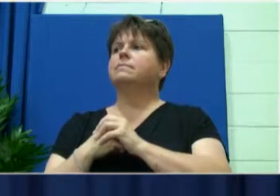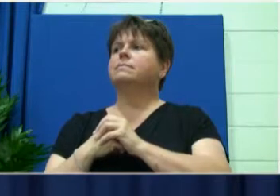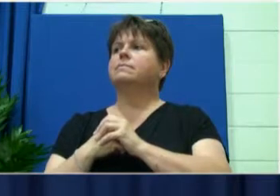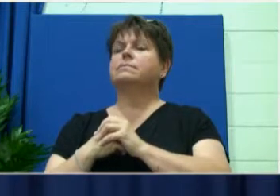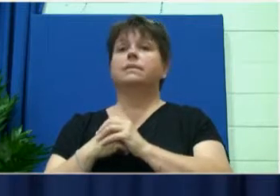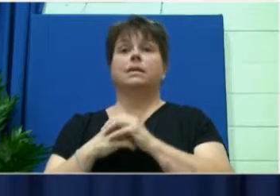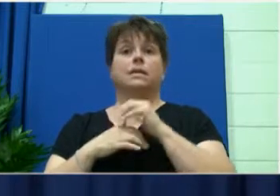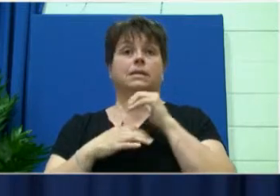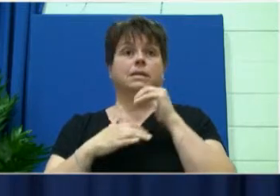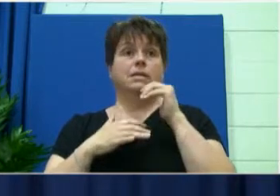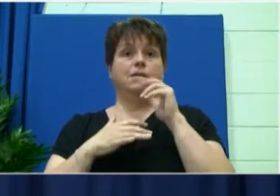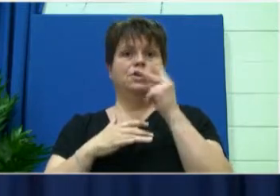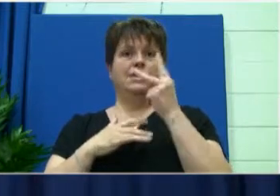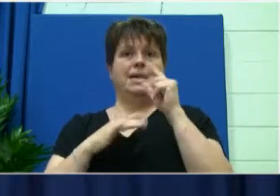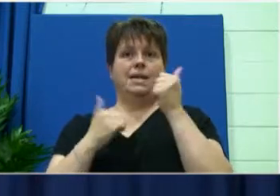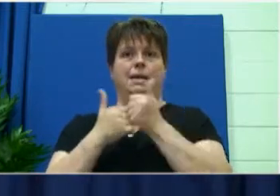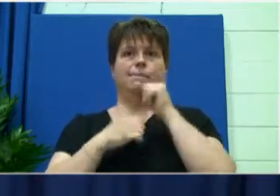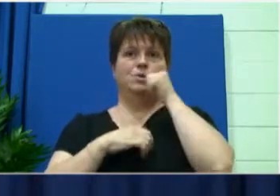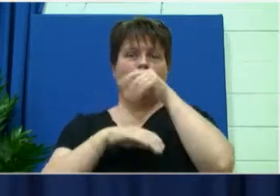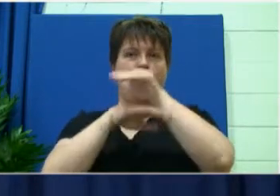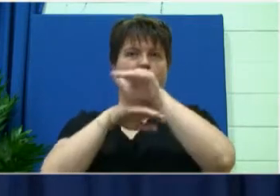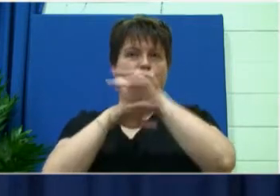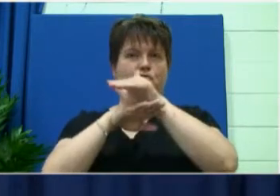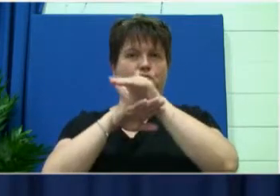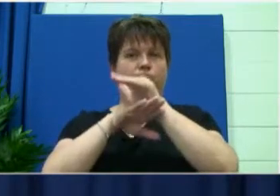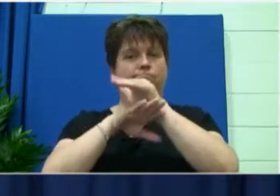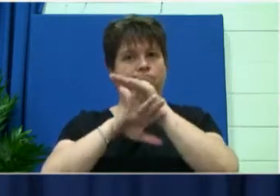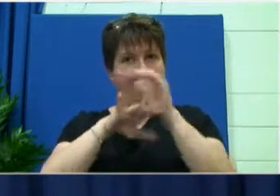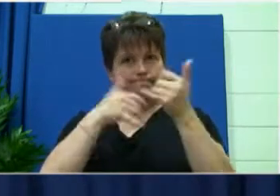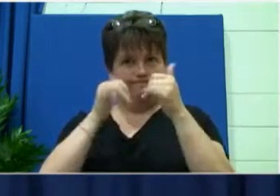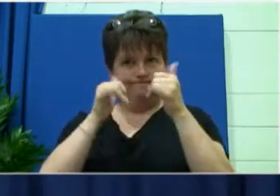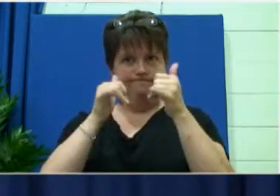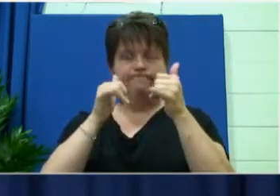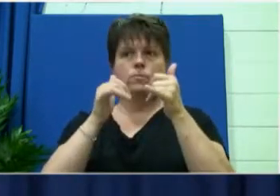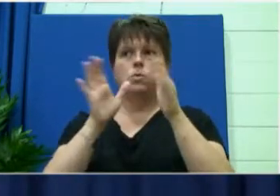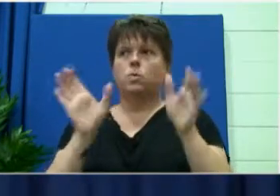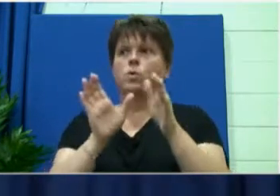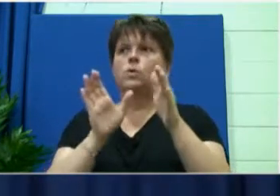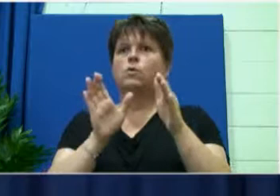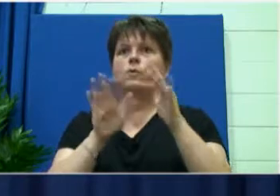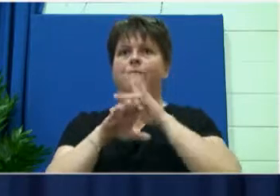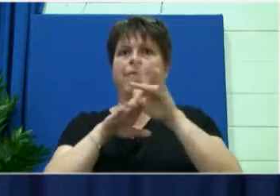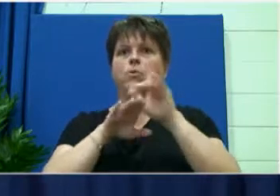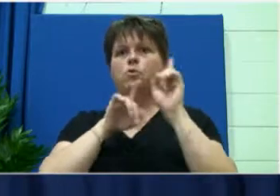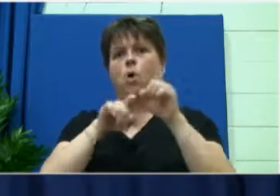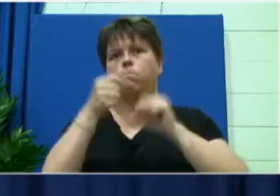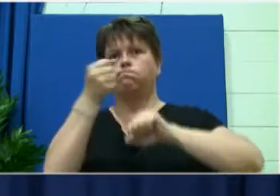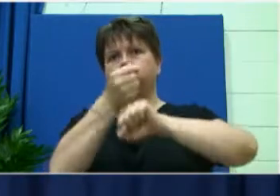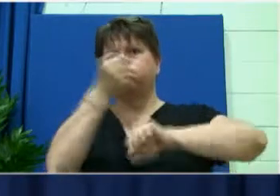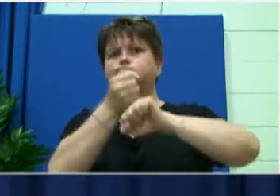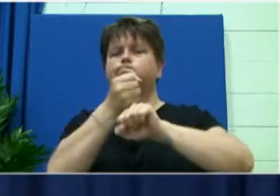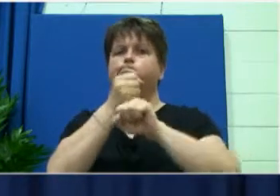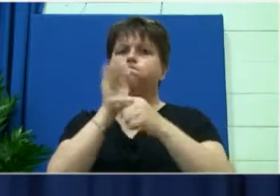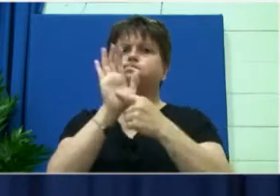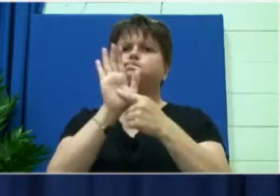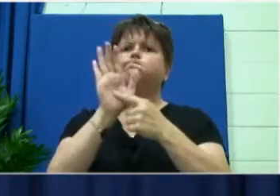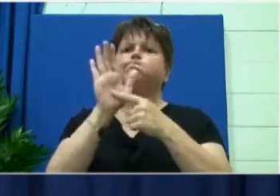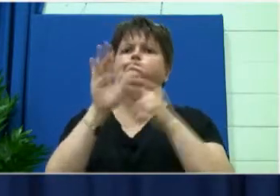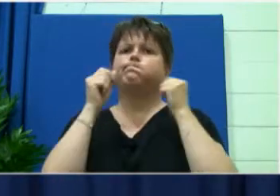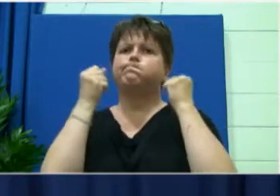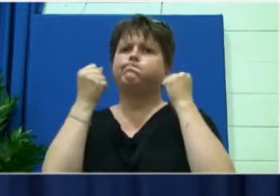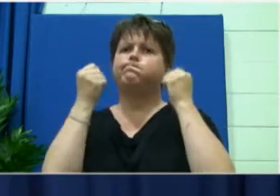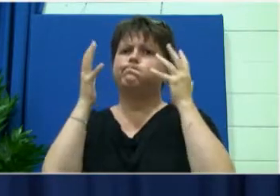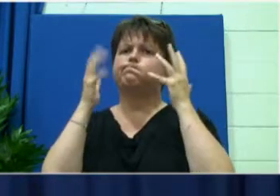They will be playing in their second game tomorrow afternoon, and I'd encourage all of those available to come out and cheer them on to